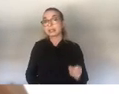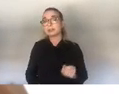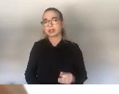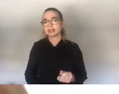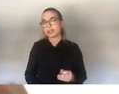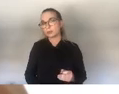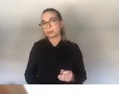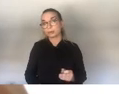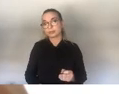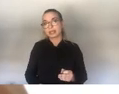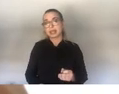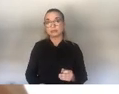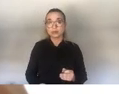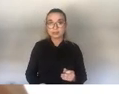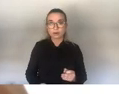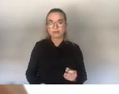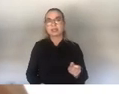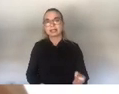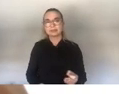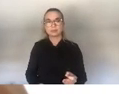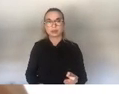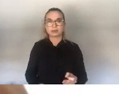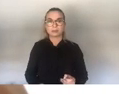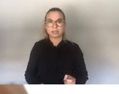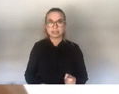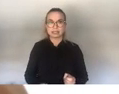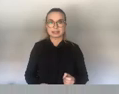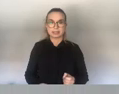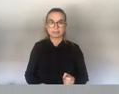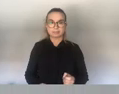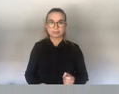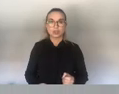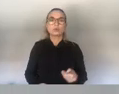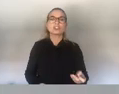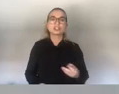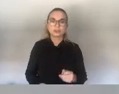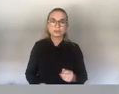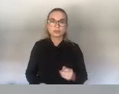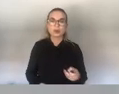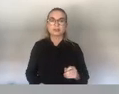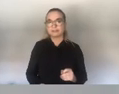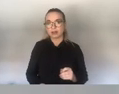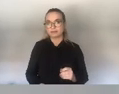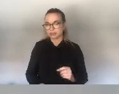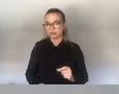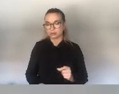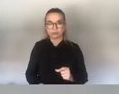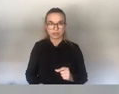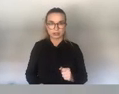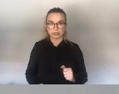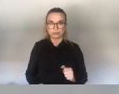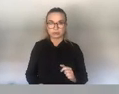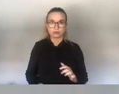will enable us to help those at risk of and living with PTSD, which includes the 1 in 5 veterans